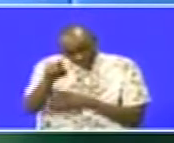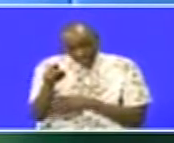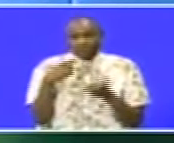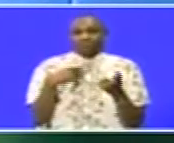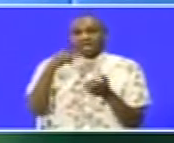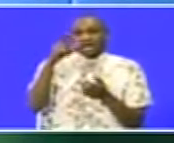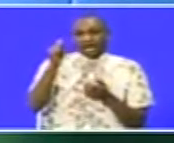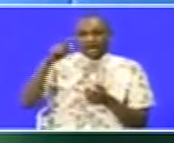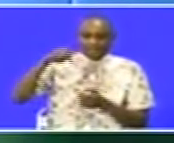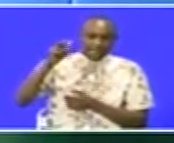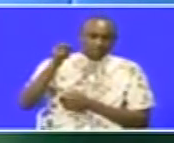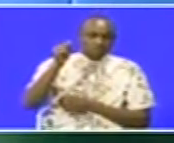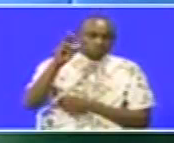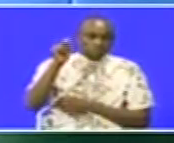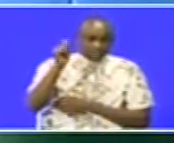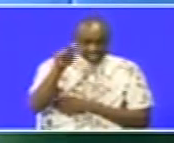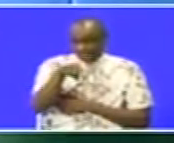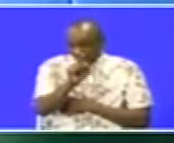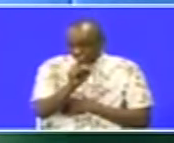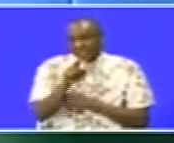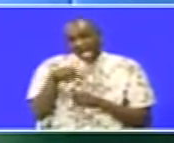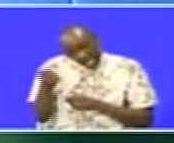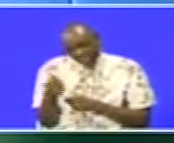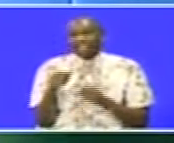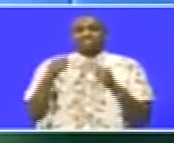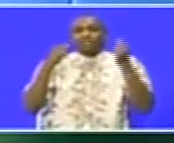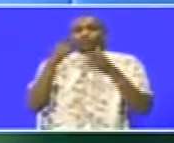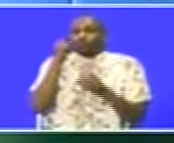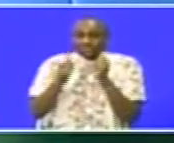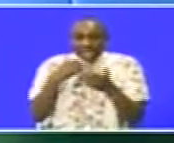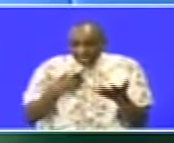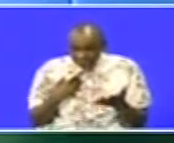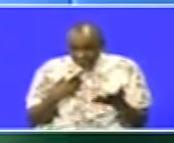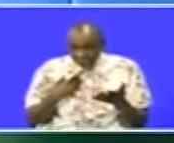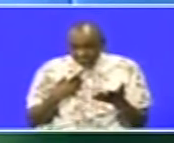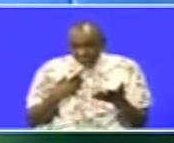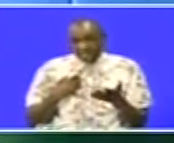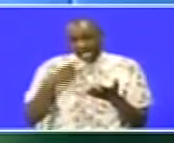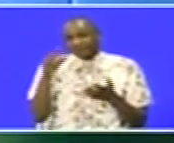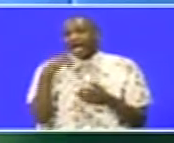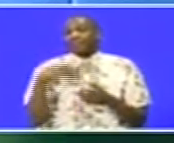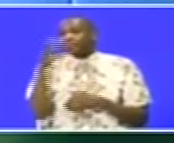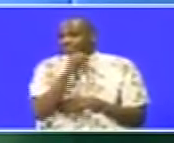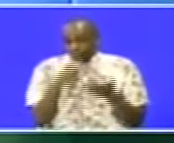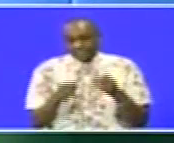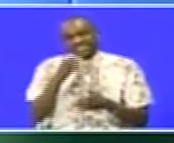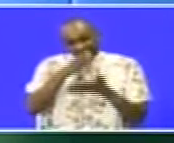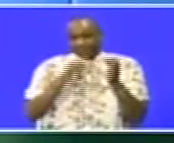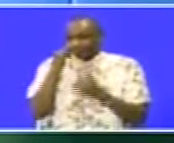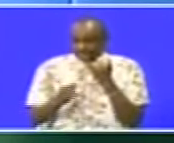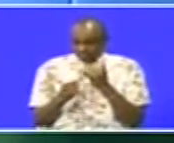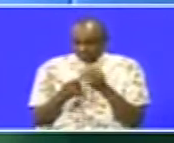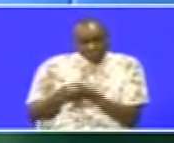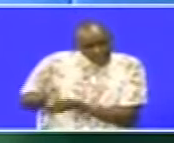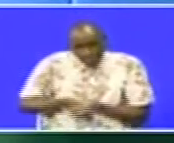school in Bungoma County. Kisumu boys, who upset defending champions Maseno in the regional games, risk missing out on the semifinals. In hockey,